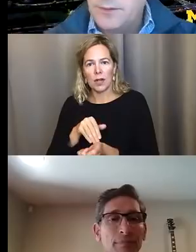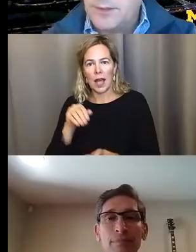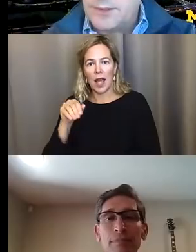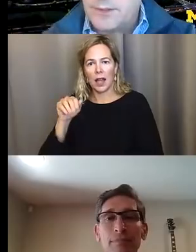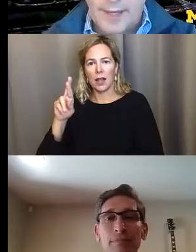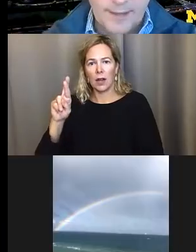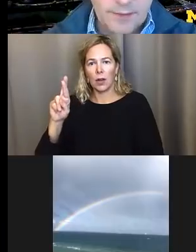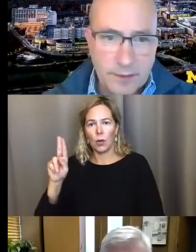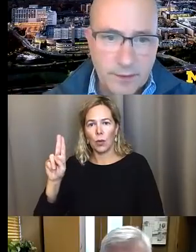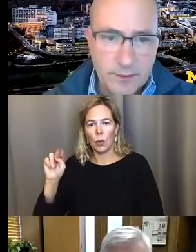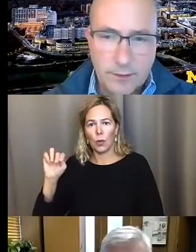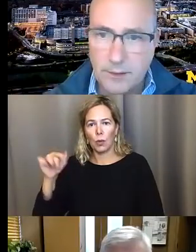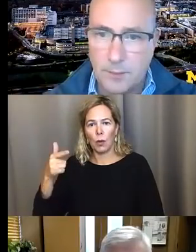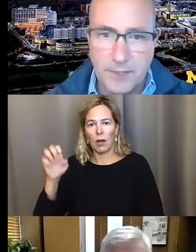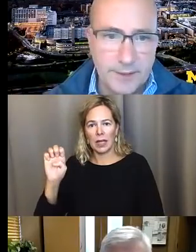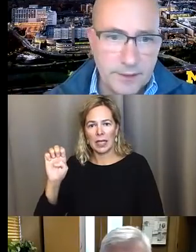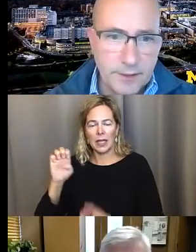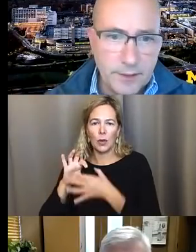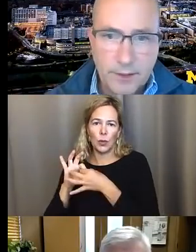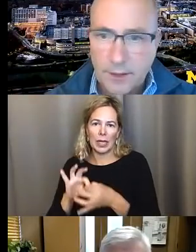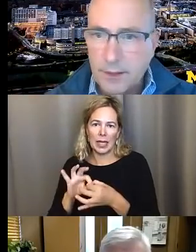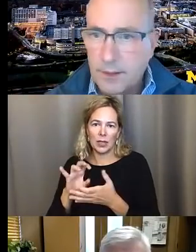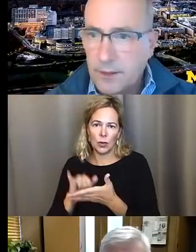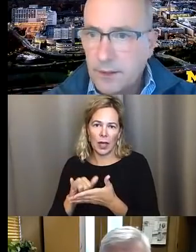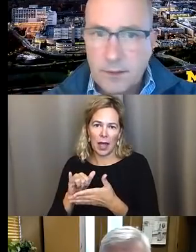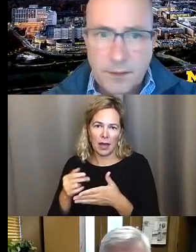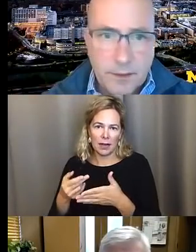related to that update.